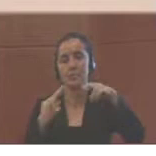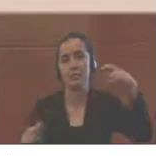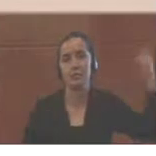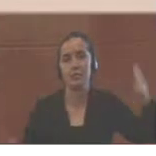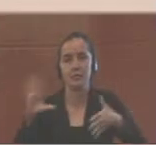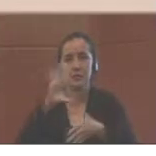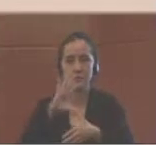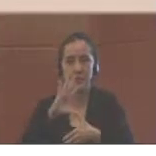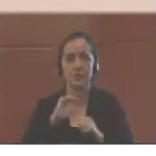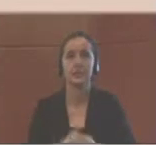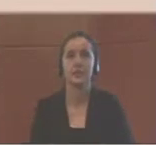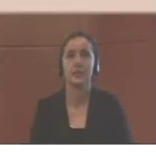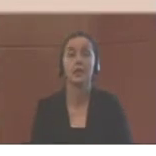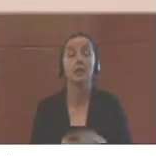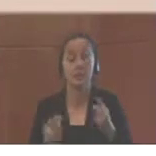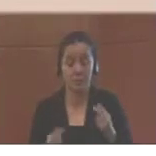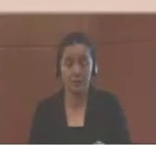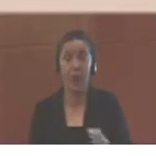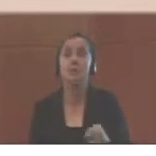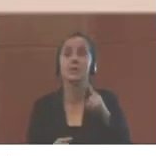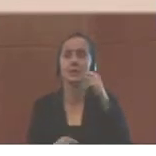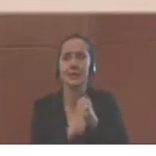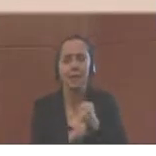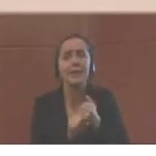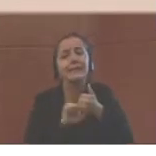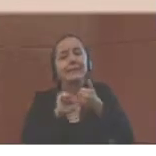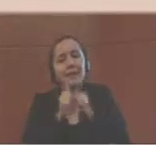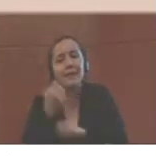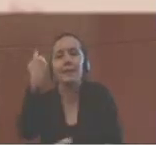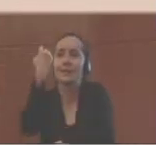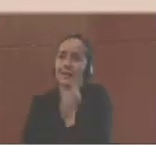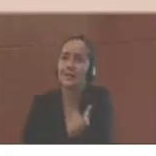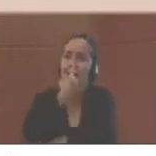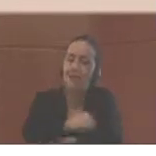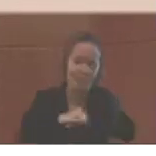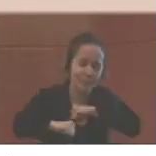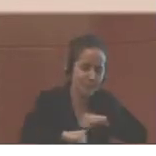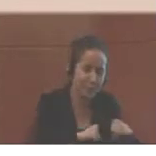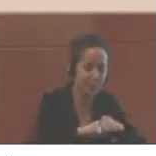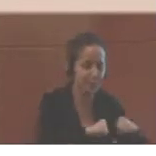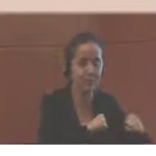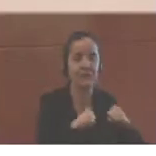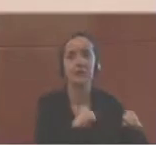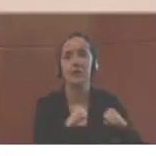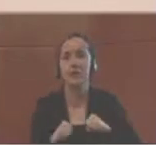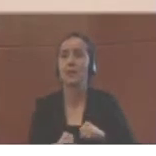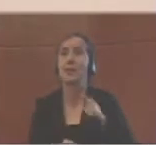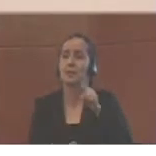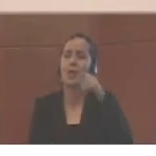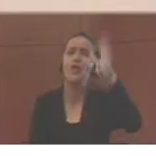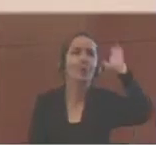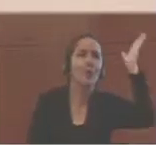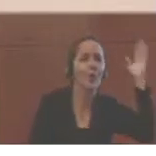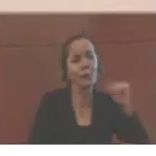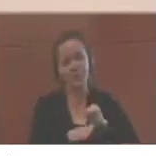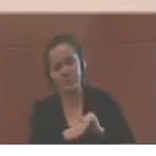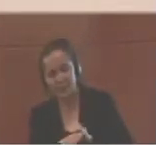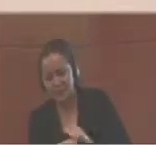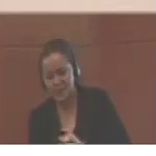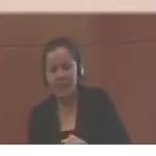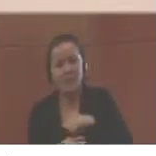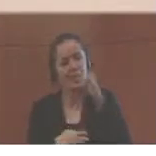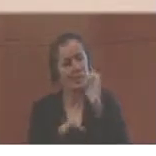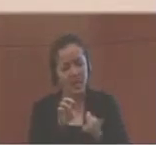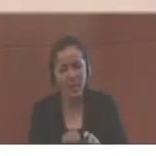the fourth regional platform of the Americas, but also because of your daily efforts, and not